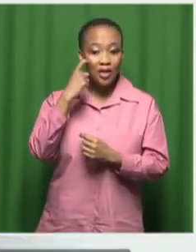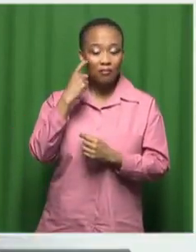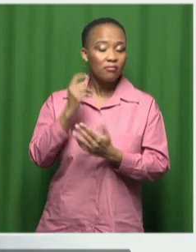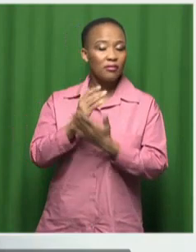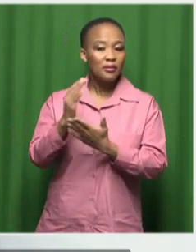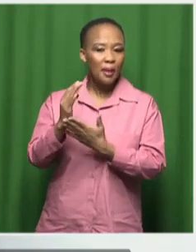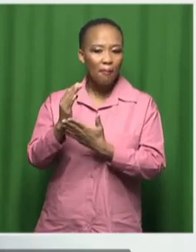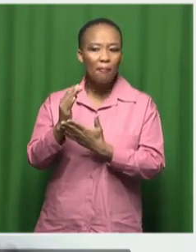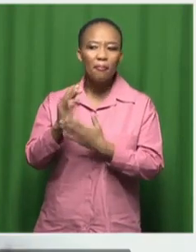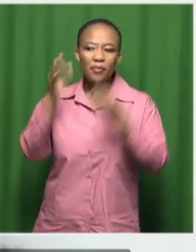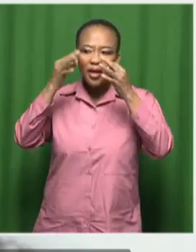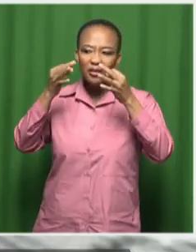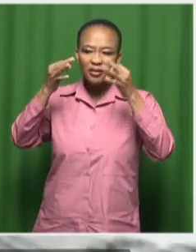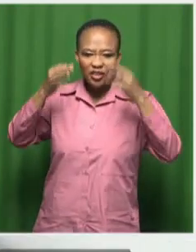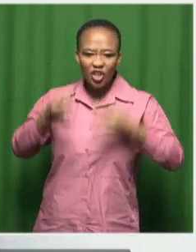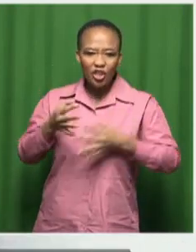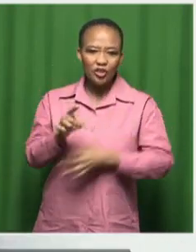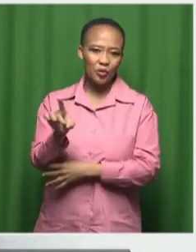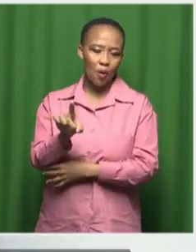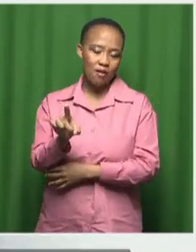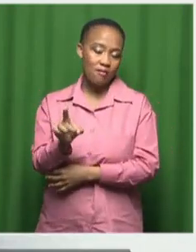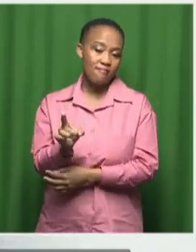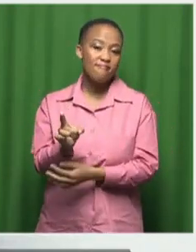are suggest there have been